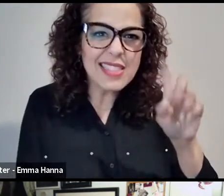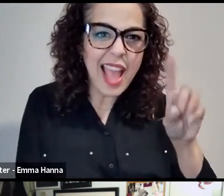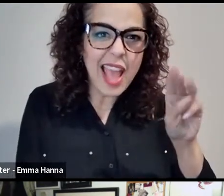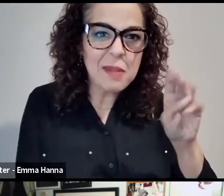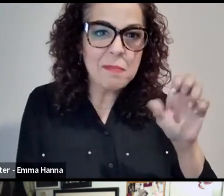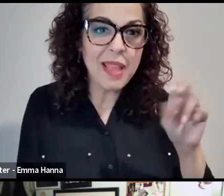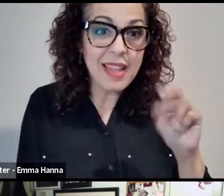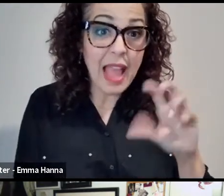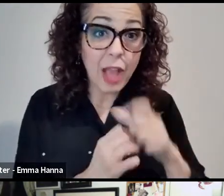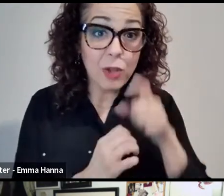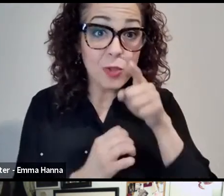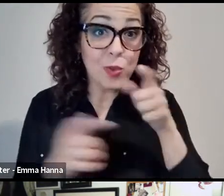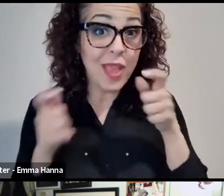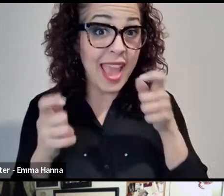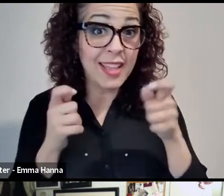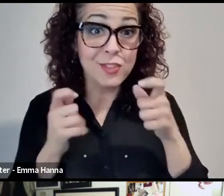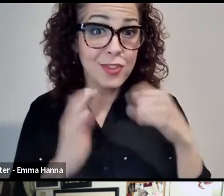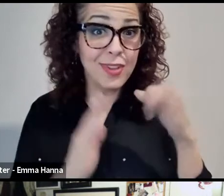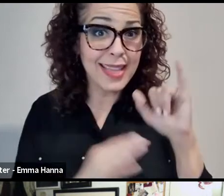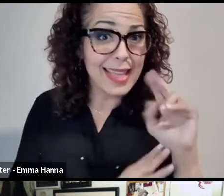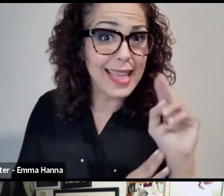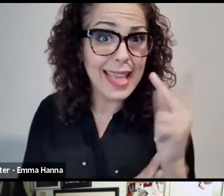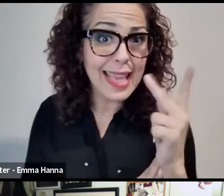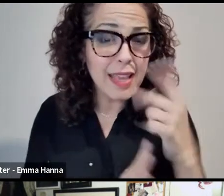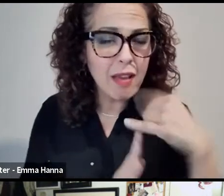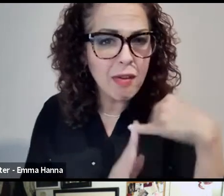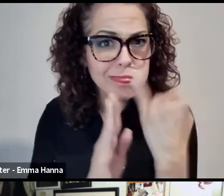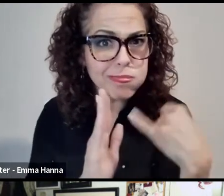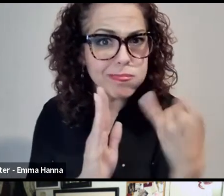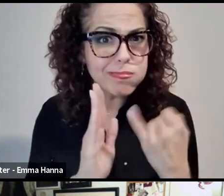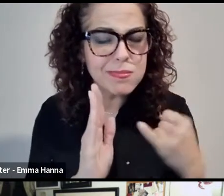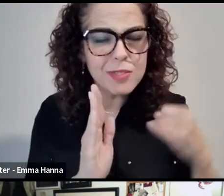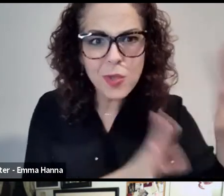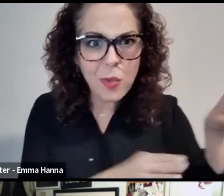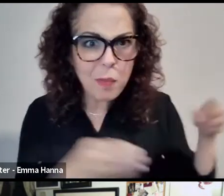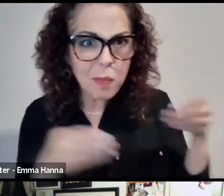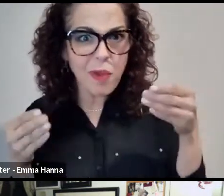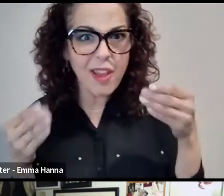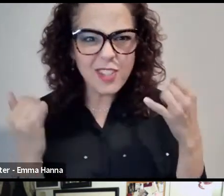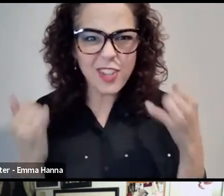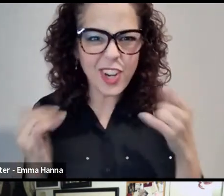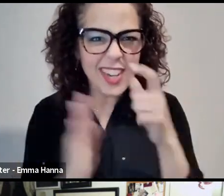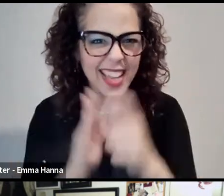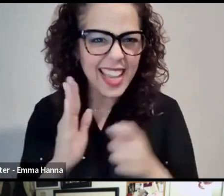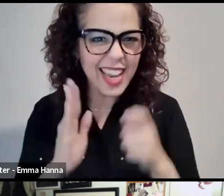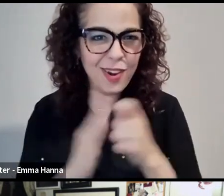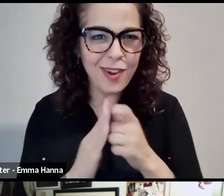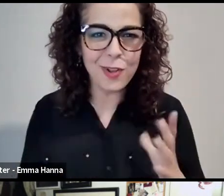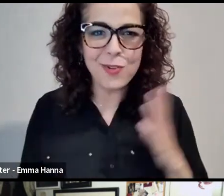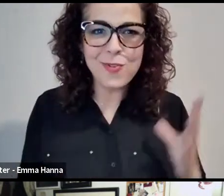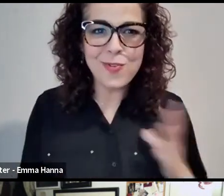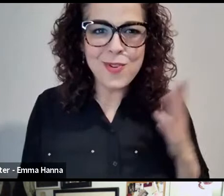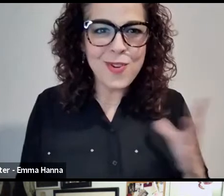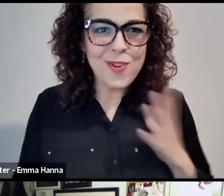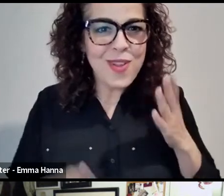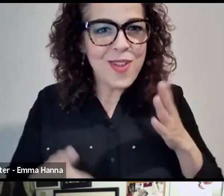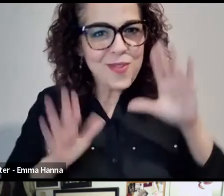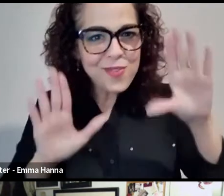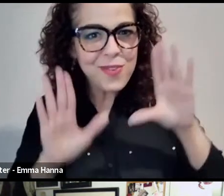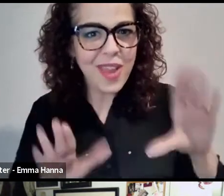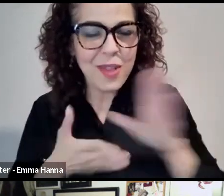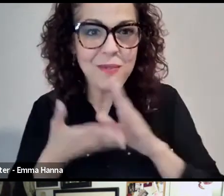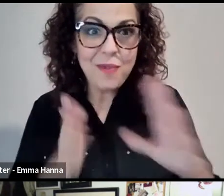ink, it's like you brought it into the current era in such a great way, because you're also, you have this eye of